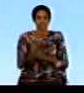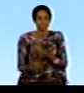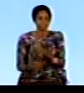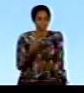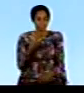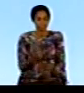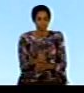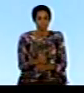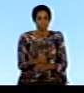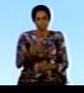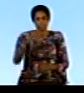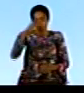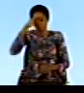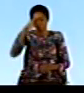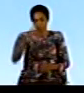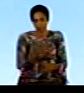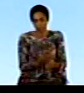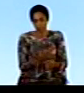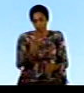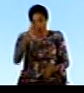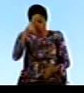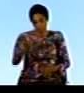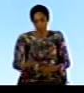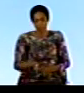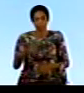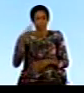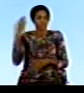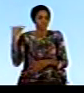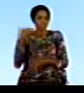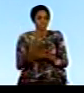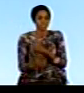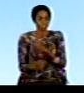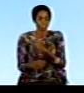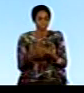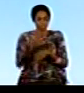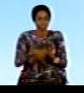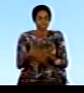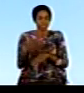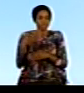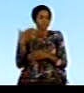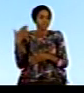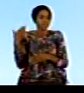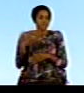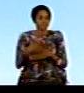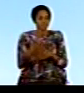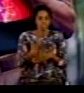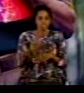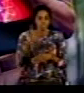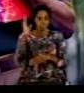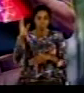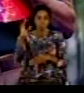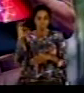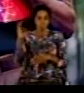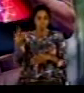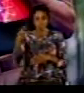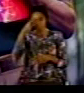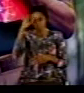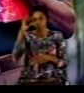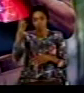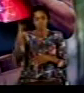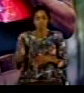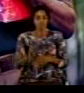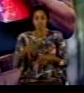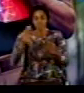last night, after the ministration of the man of God, gave his life to the Lord. And right now,